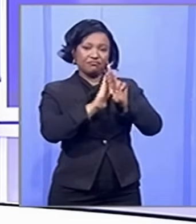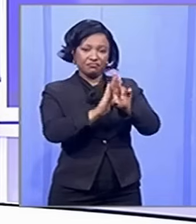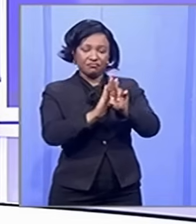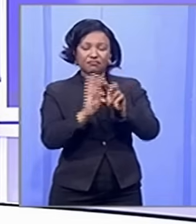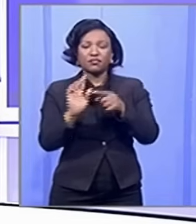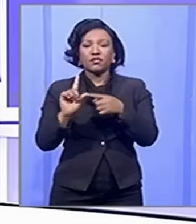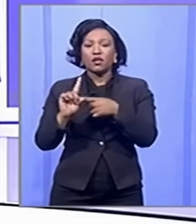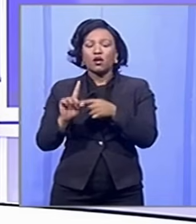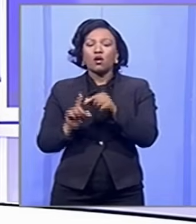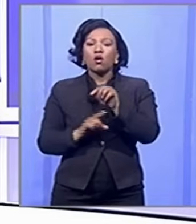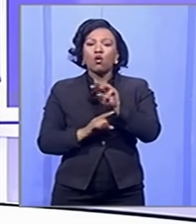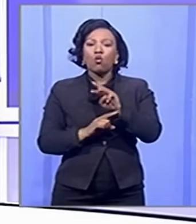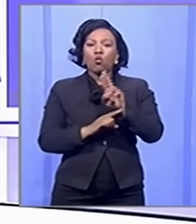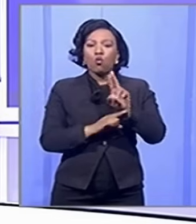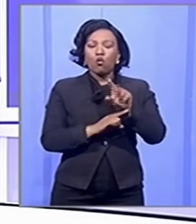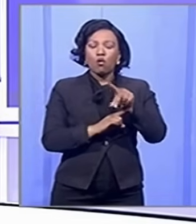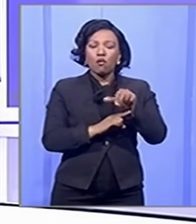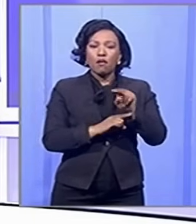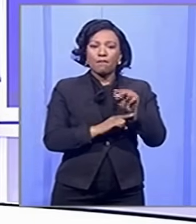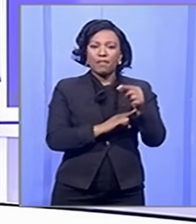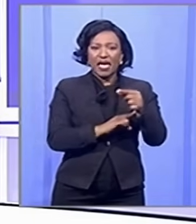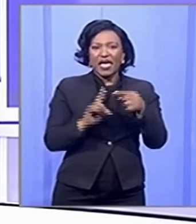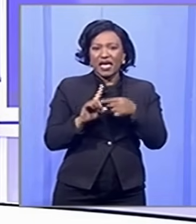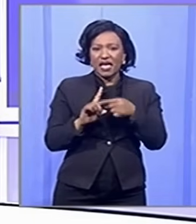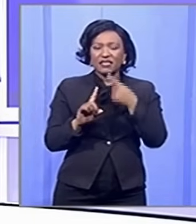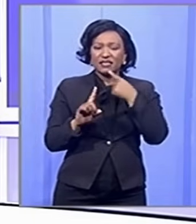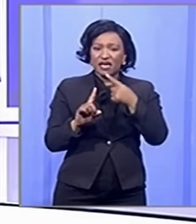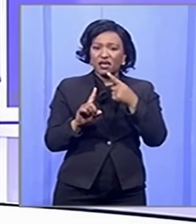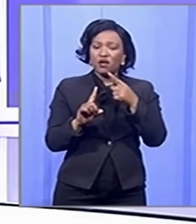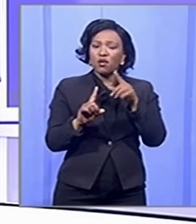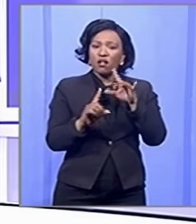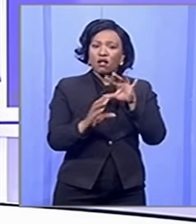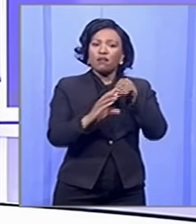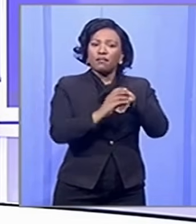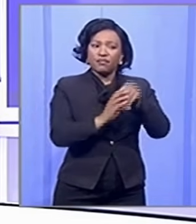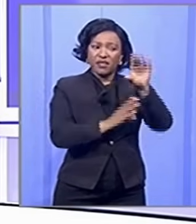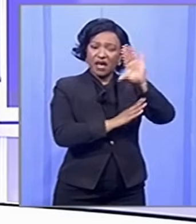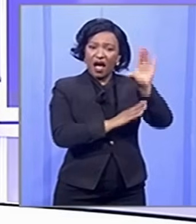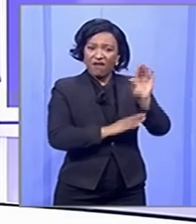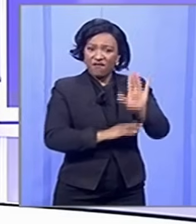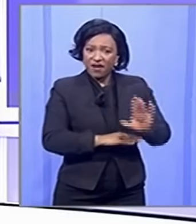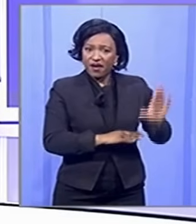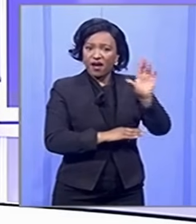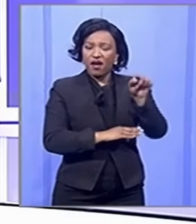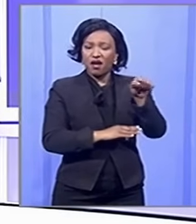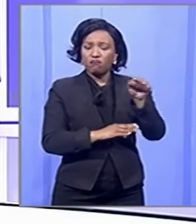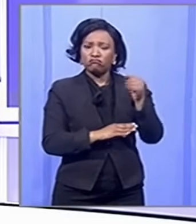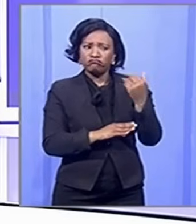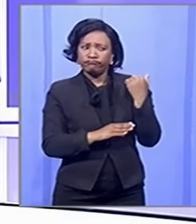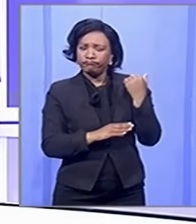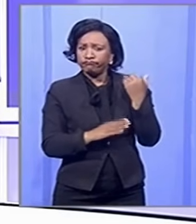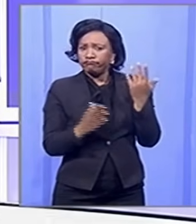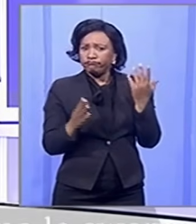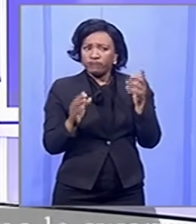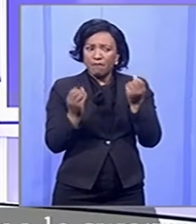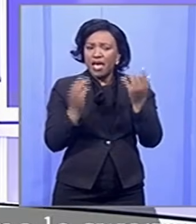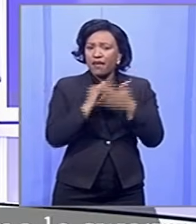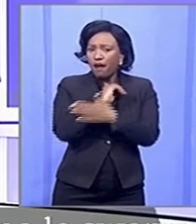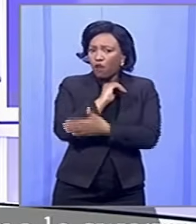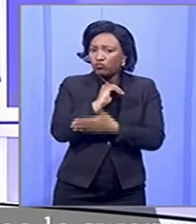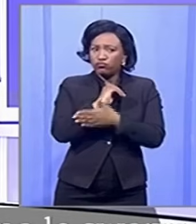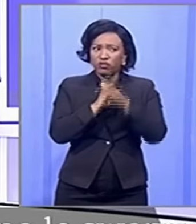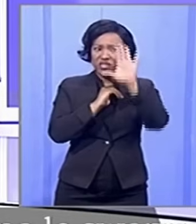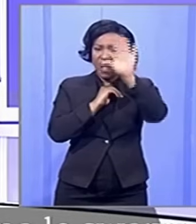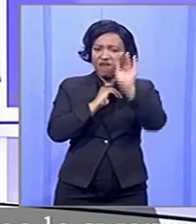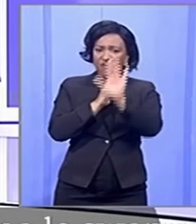ya go amega go agweng ga mananeo kgoparara ka kontinenteng ya Afrika ao ka ona a dirago gore dinaga tša